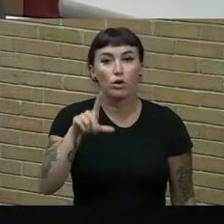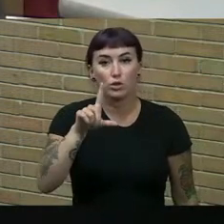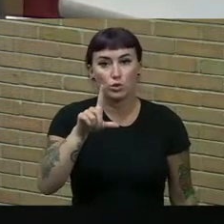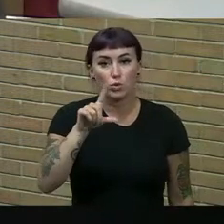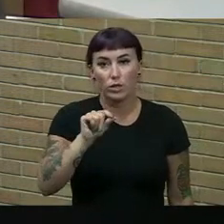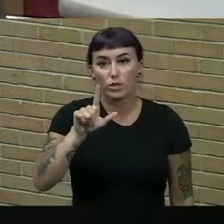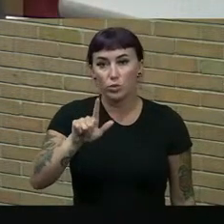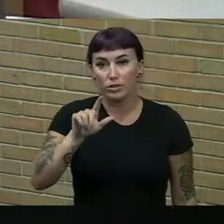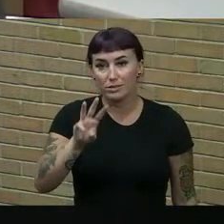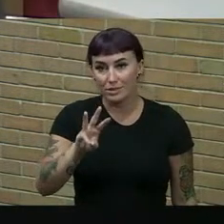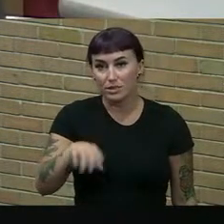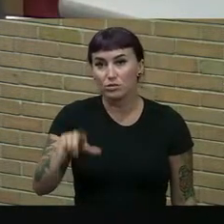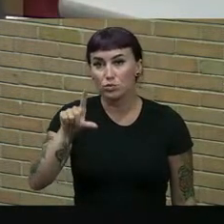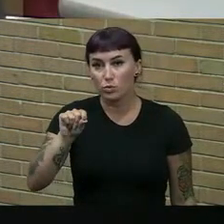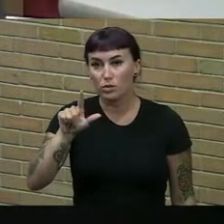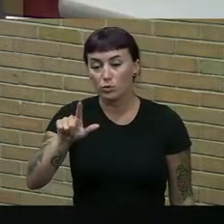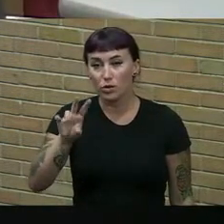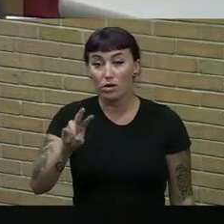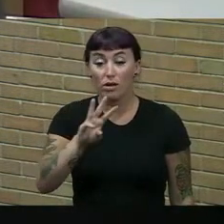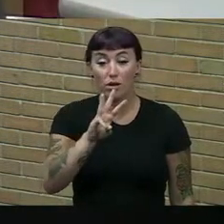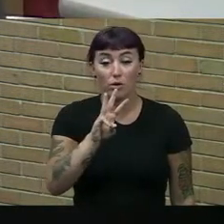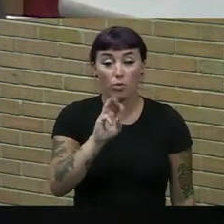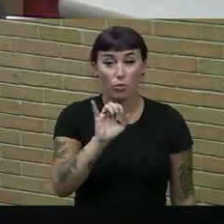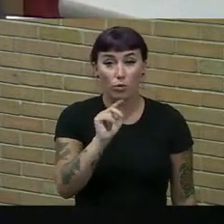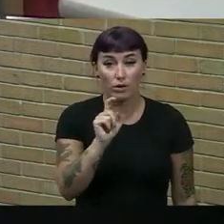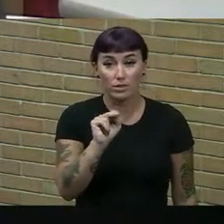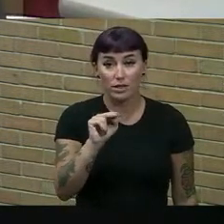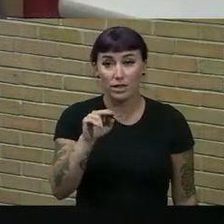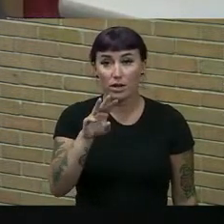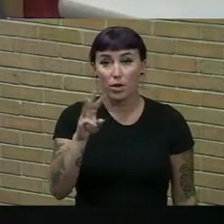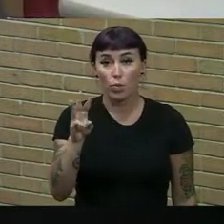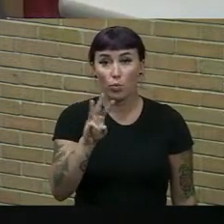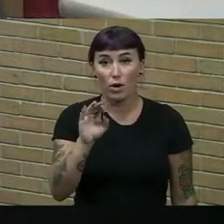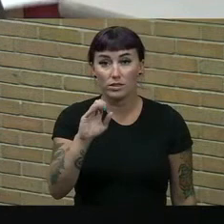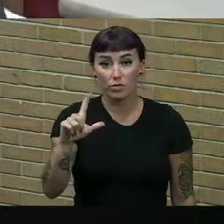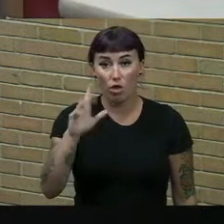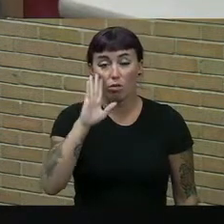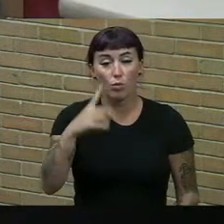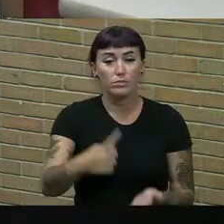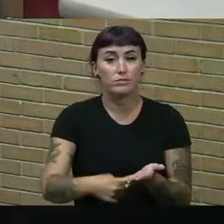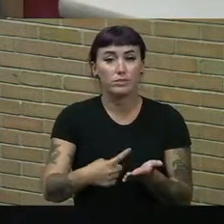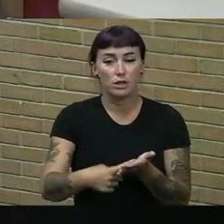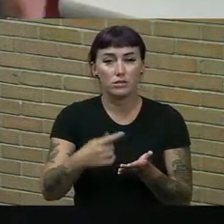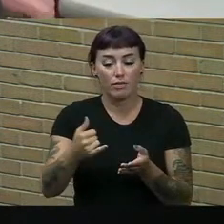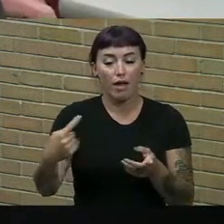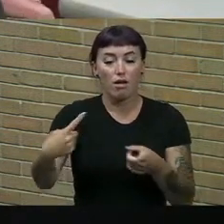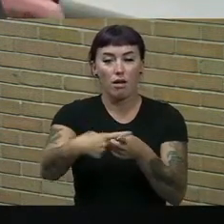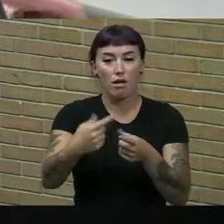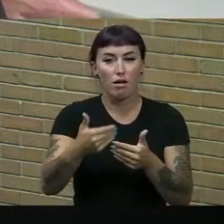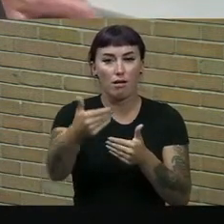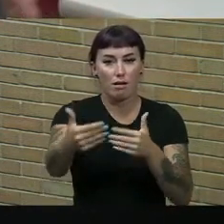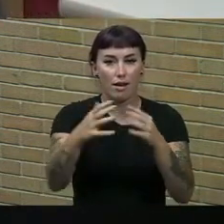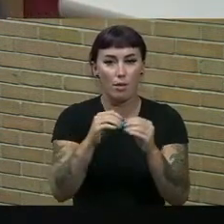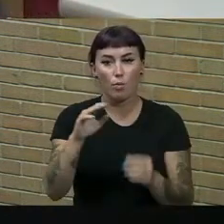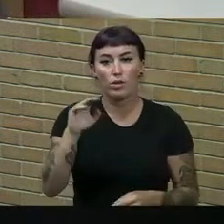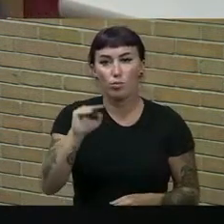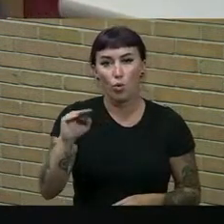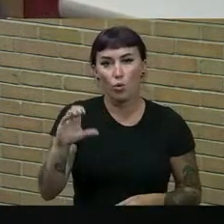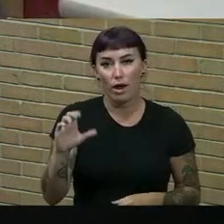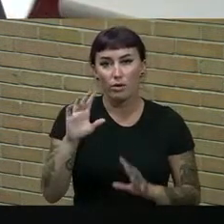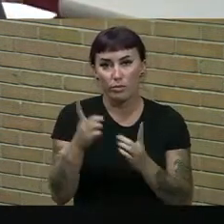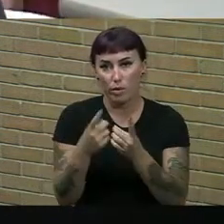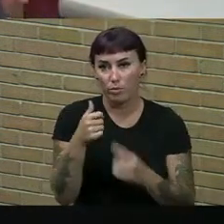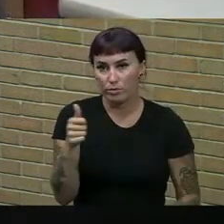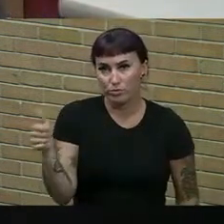Also, the Winton and Westfall intersection will be discussed at the upcoming meeting with the Monroe County Department of Transportation.